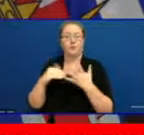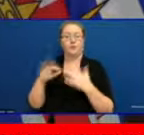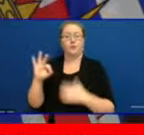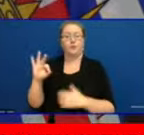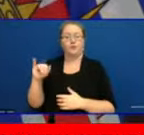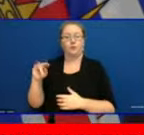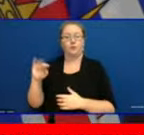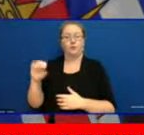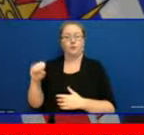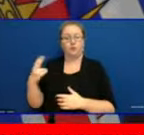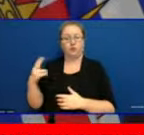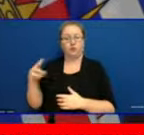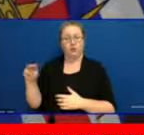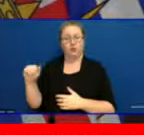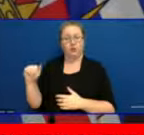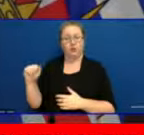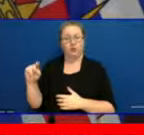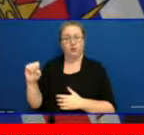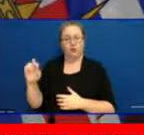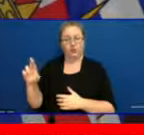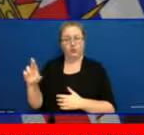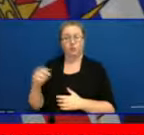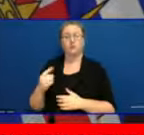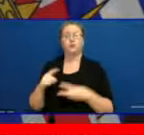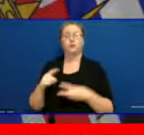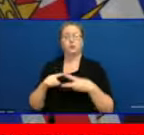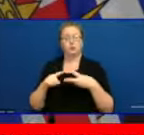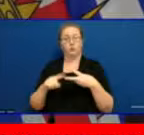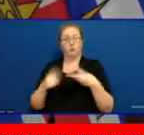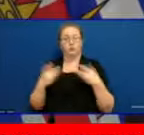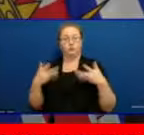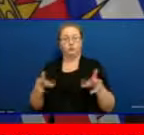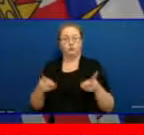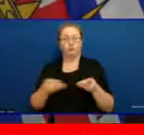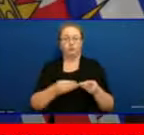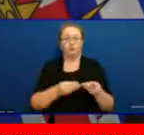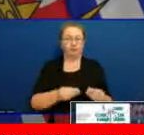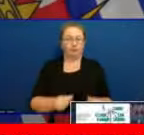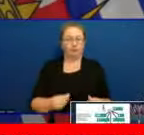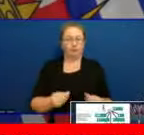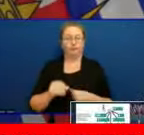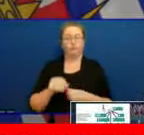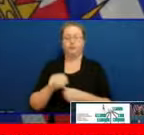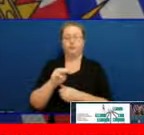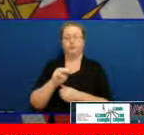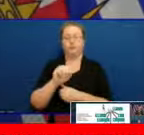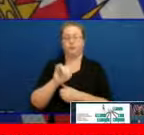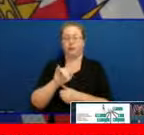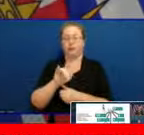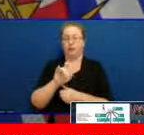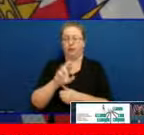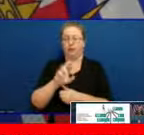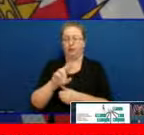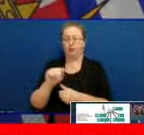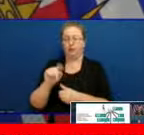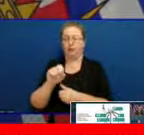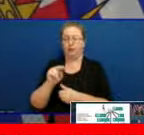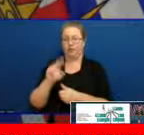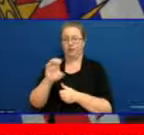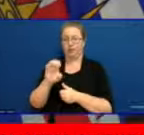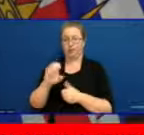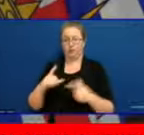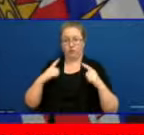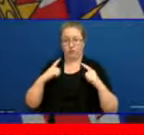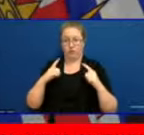Manor. And 3 outbreaks have been declared over at Care Life Fleetwood, Hamilton Village Centre, and Mayfair Terrace Retirement